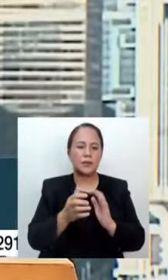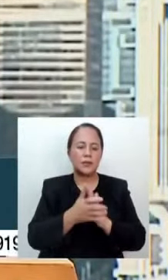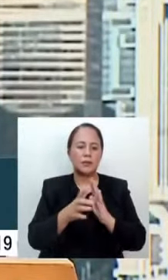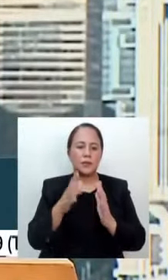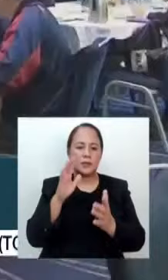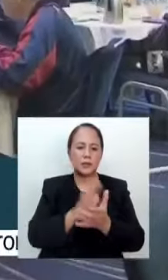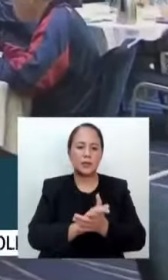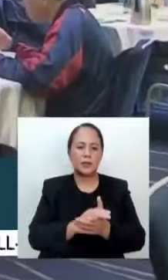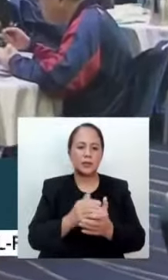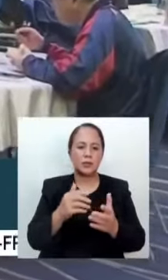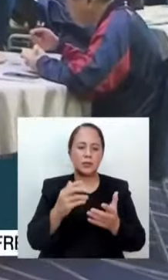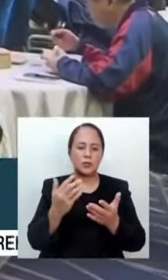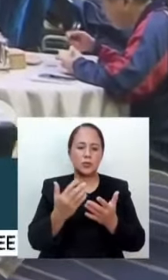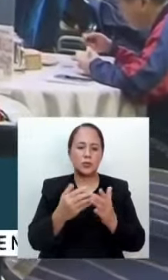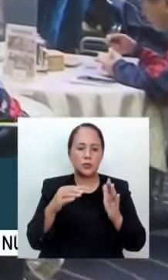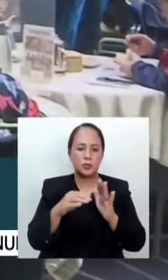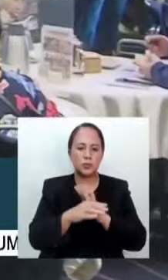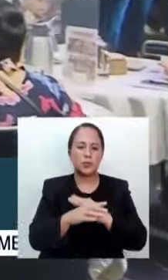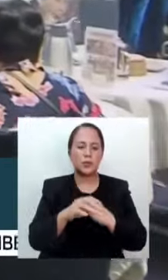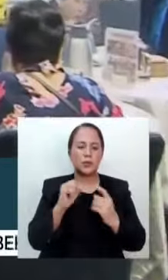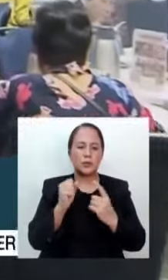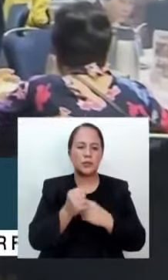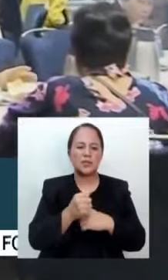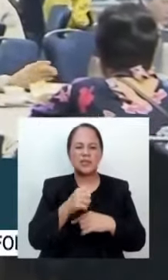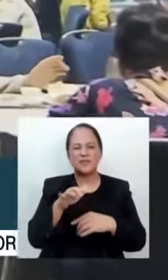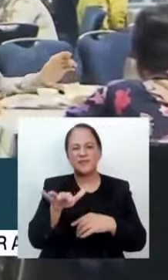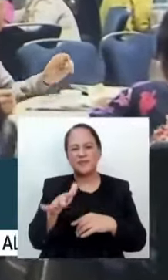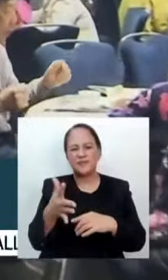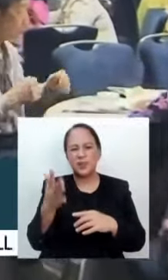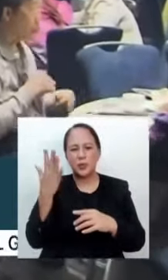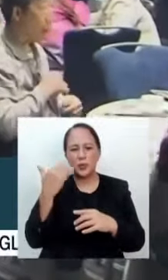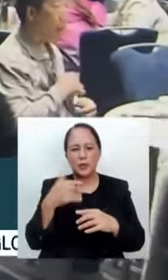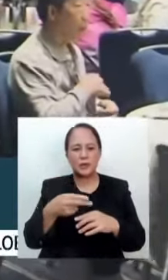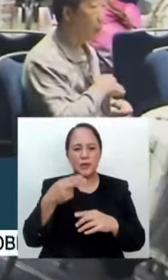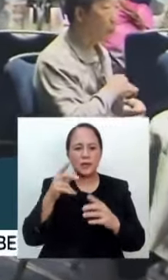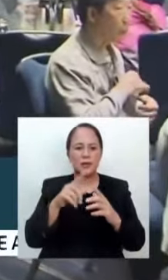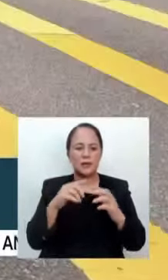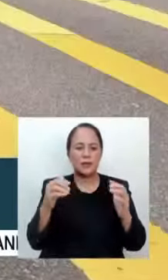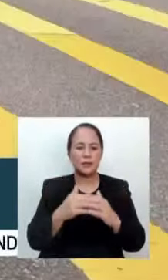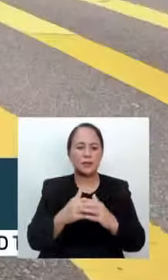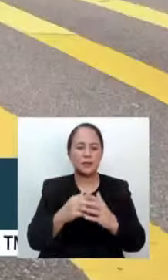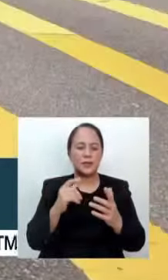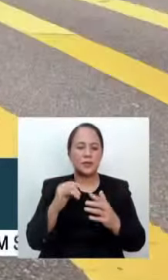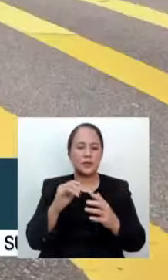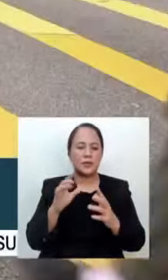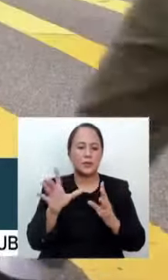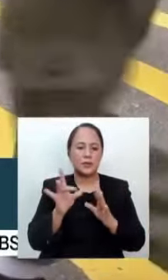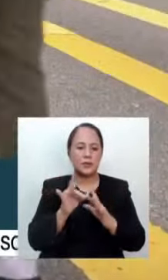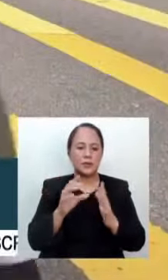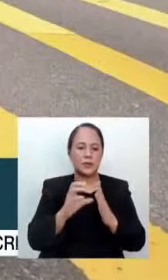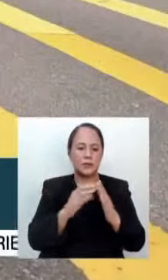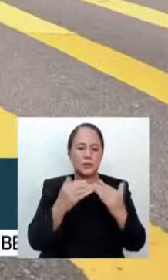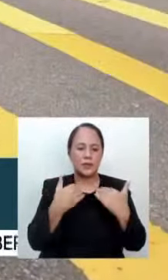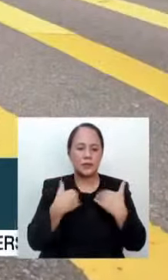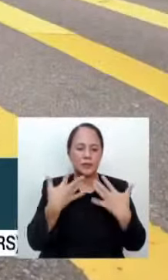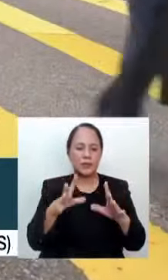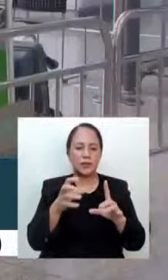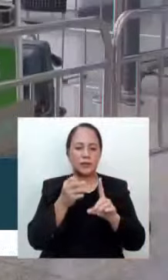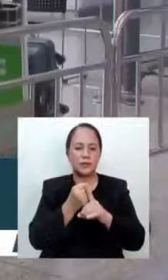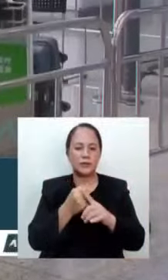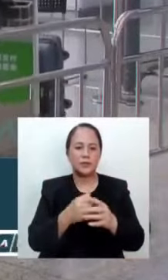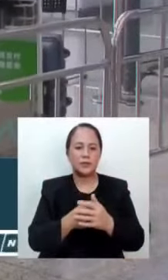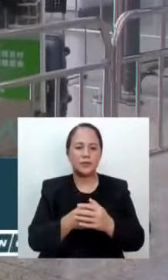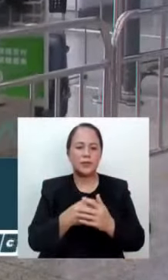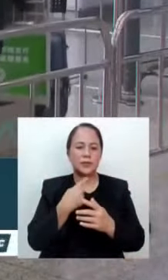believe another surge in cases is unlikely because of the high level of hybrid immunity the city has already achieved. But